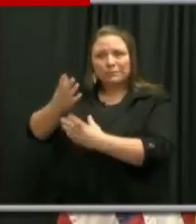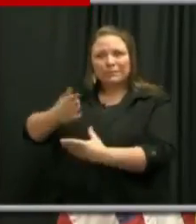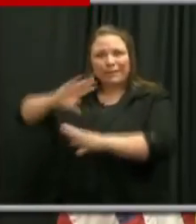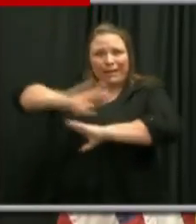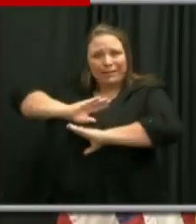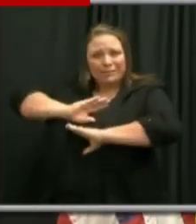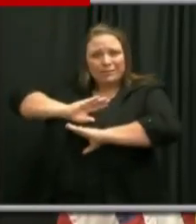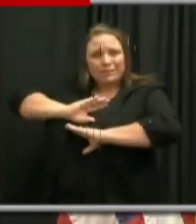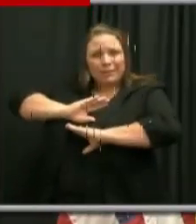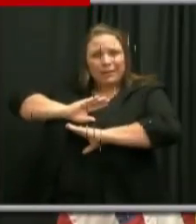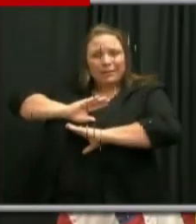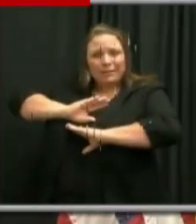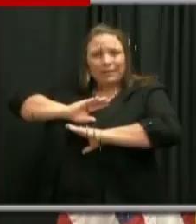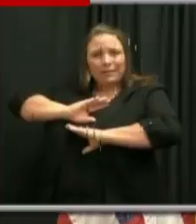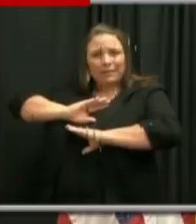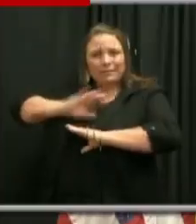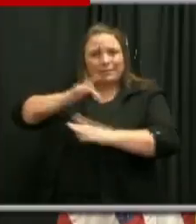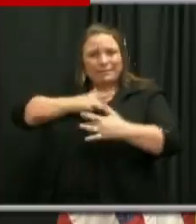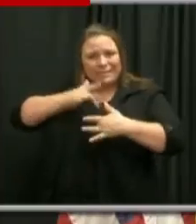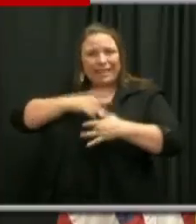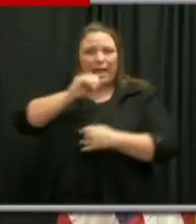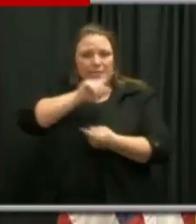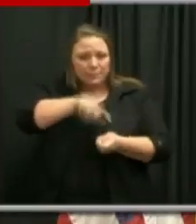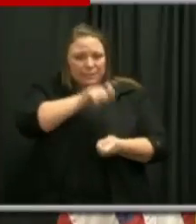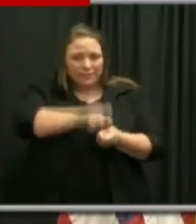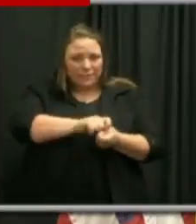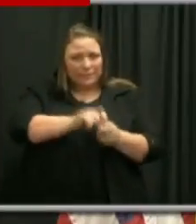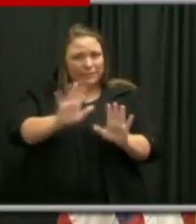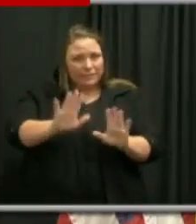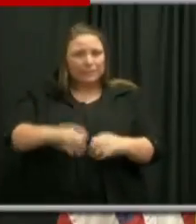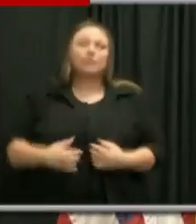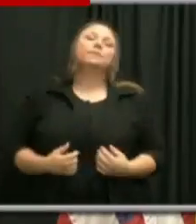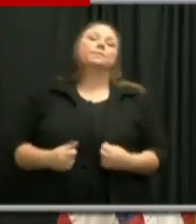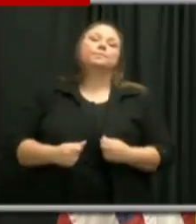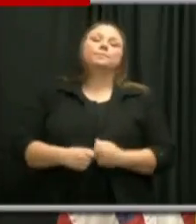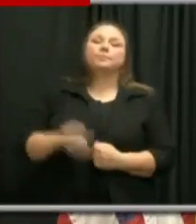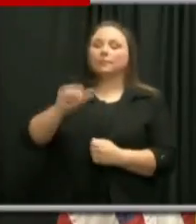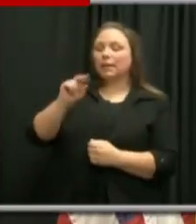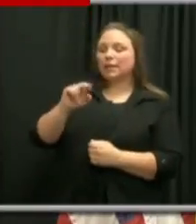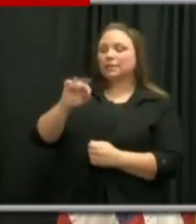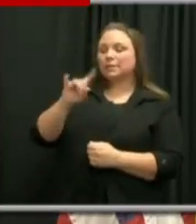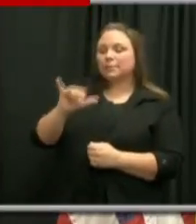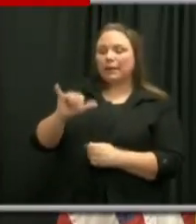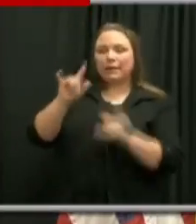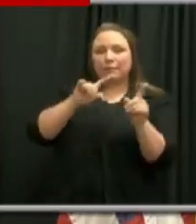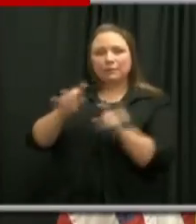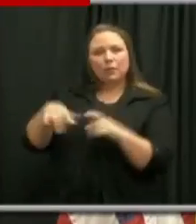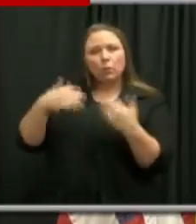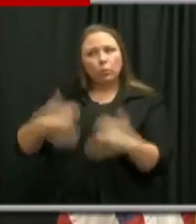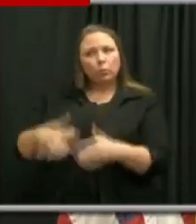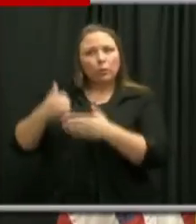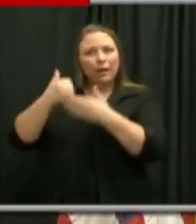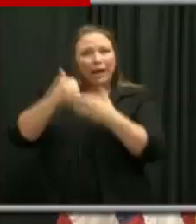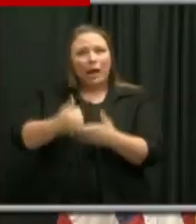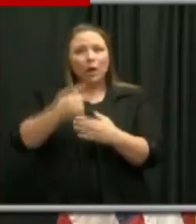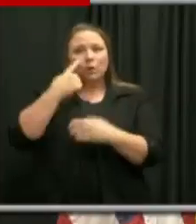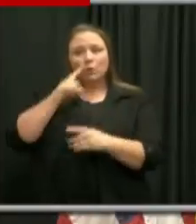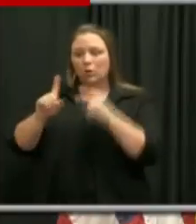of sensitivity and specificity. Antibody tests would also be very useful in contact